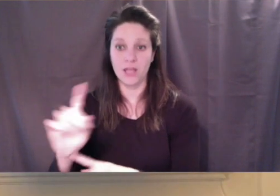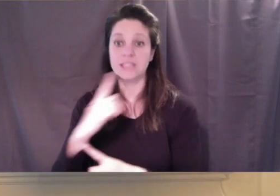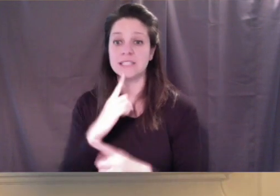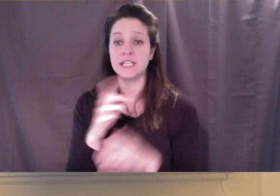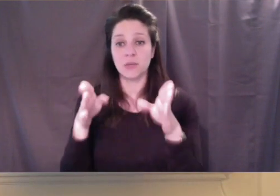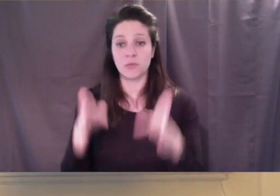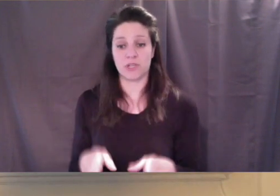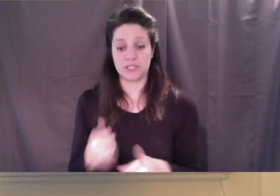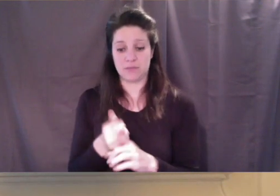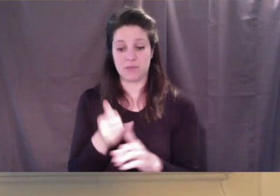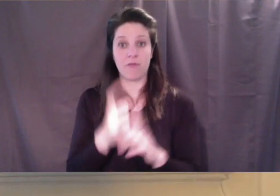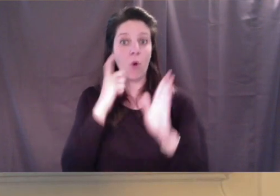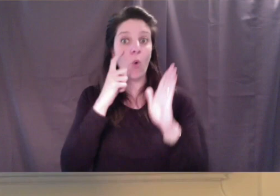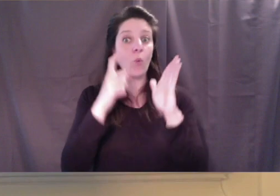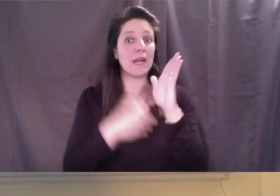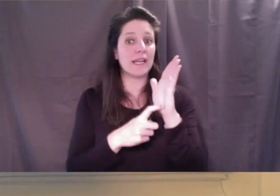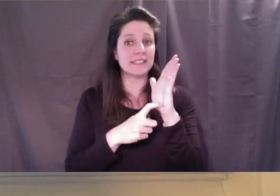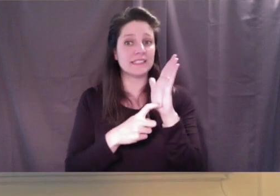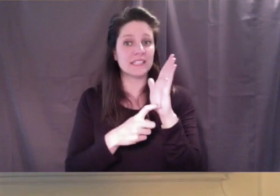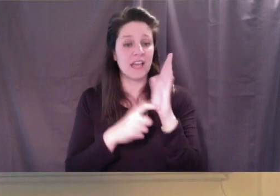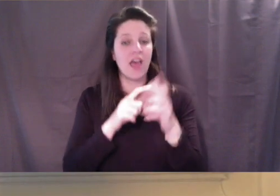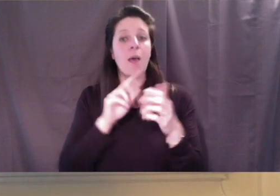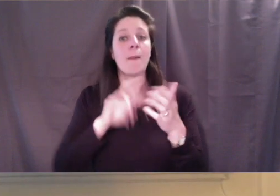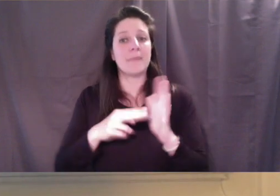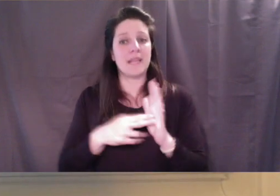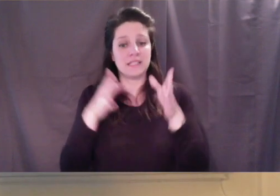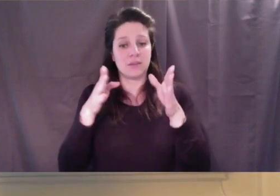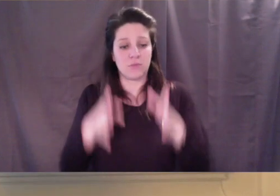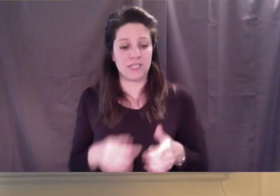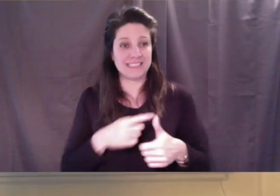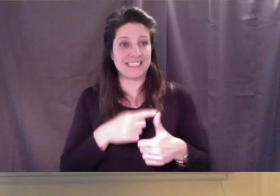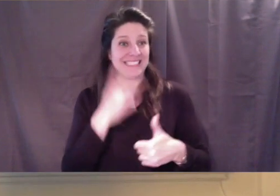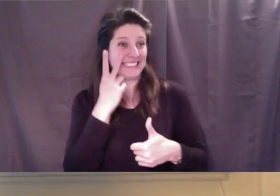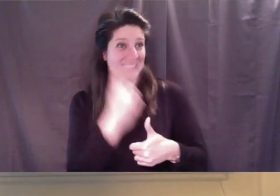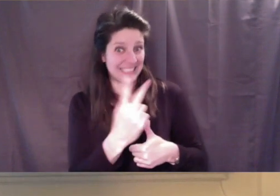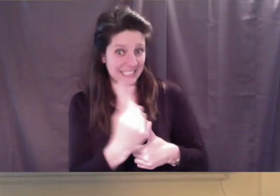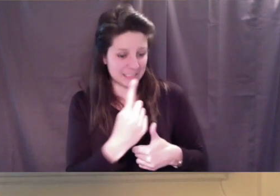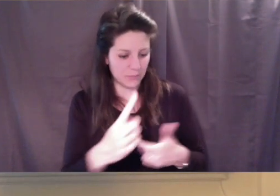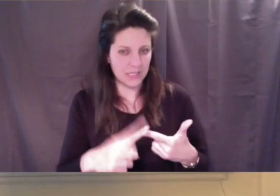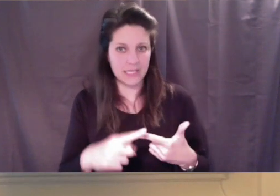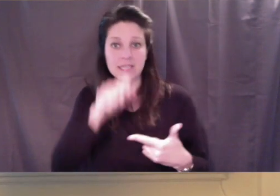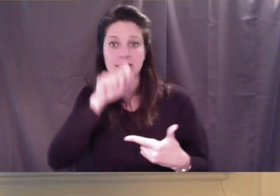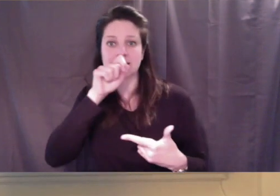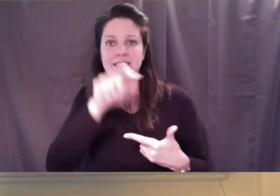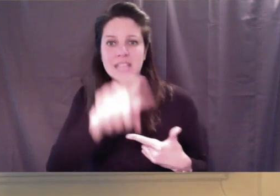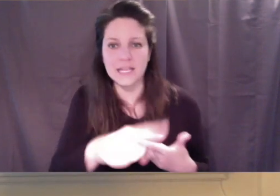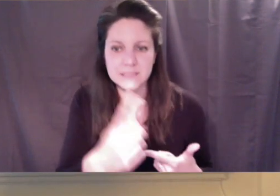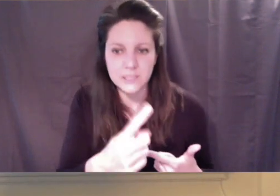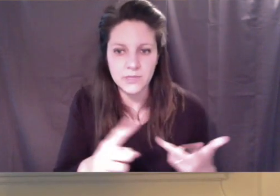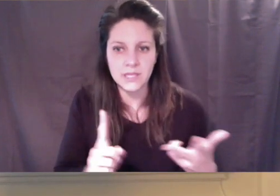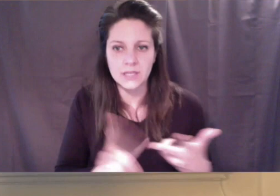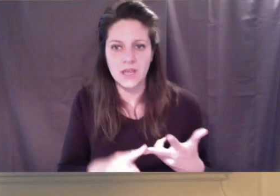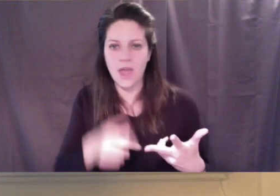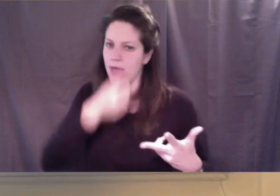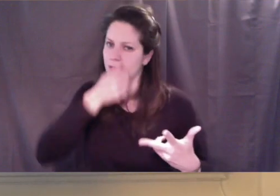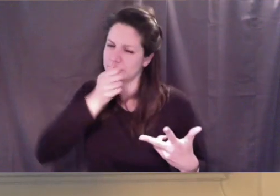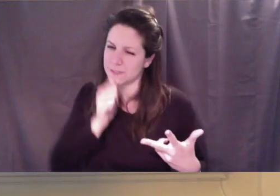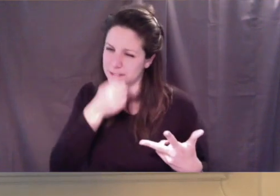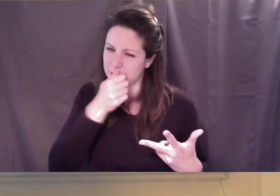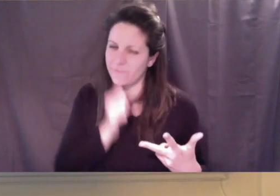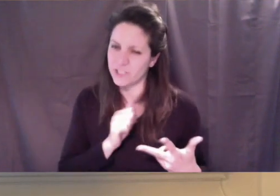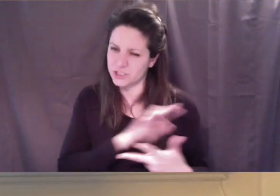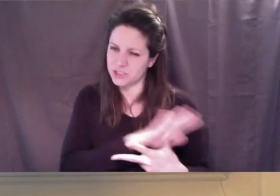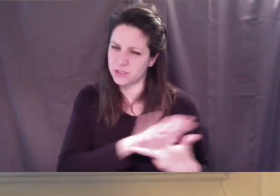defines a witness as someone who sees something, says something, and most critically, suffers for